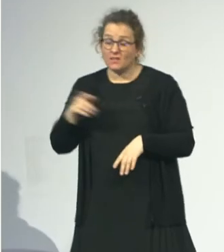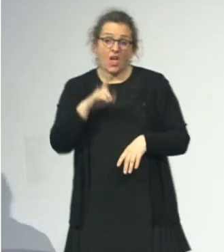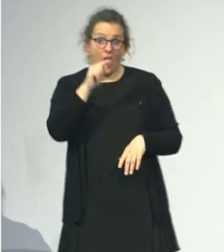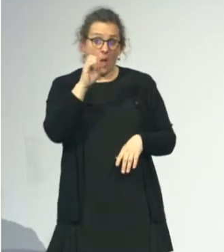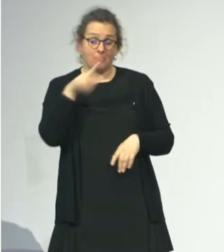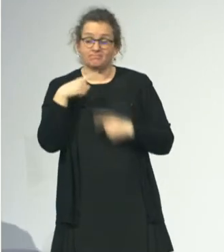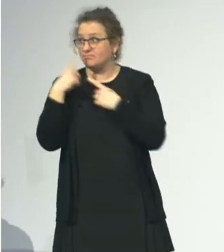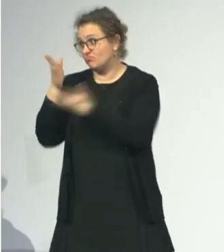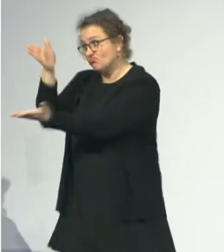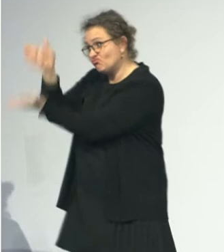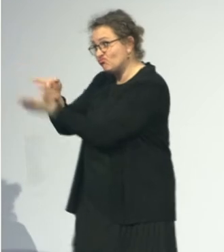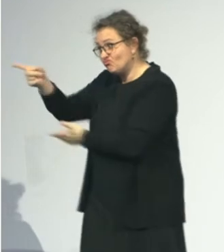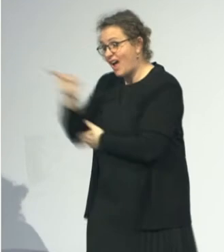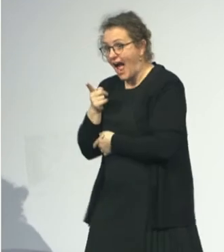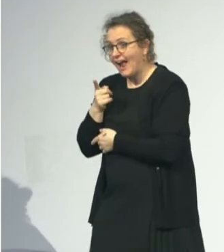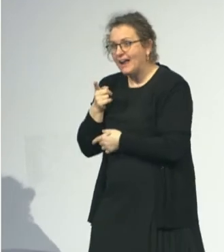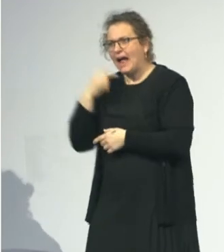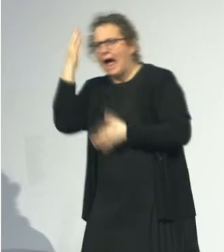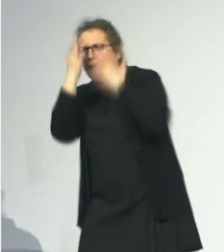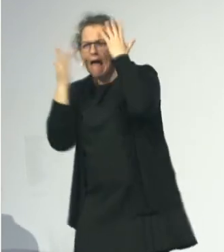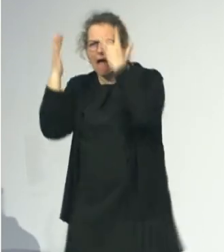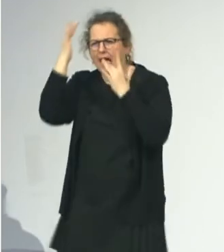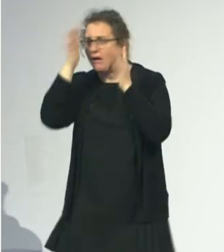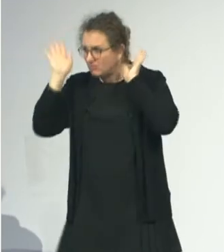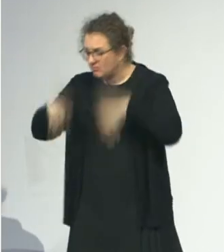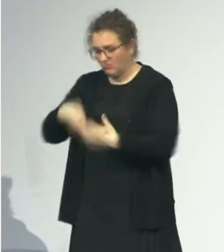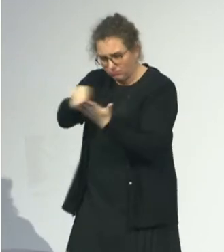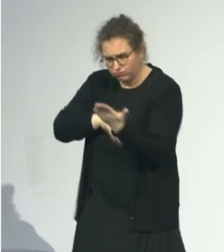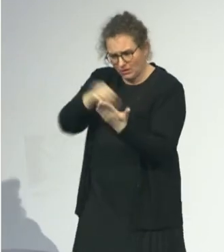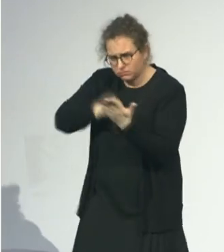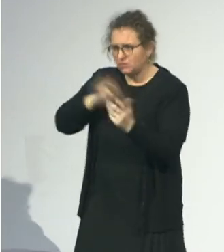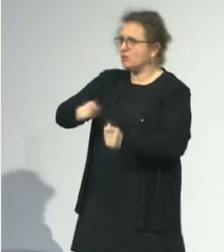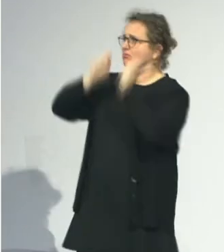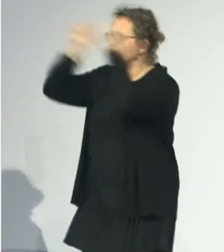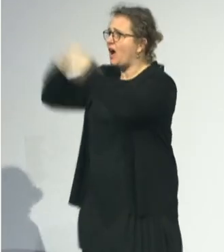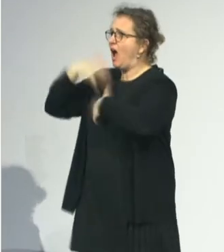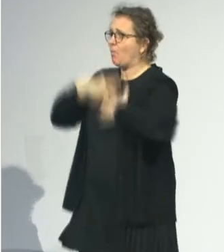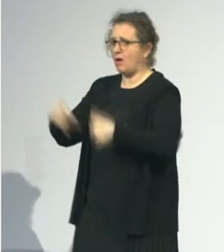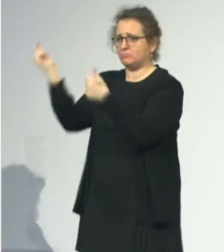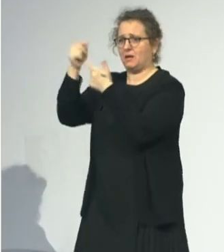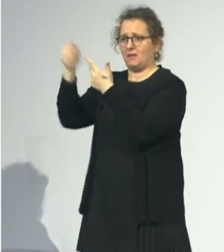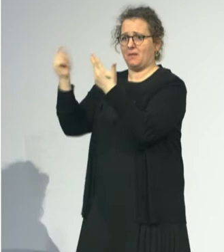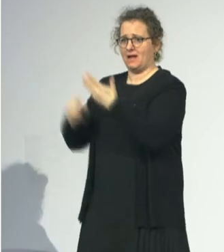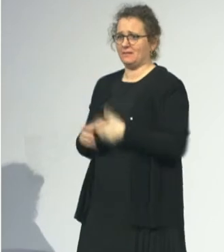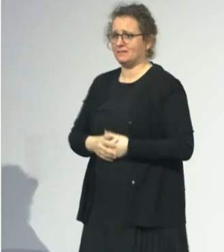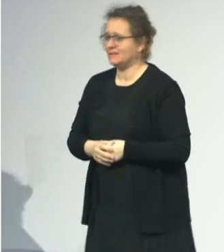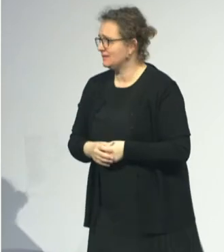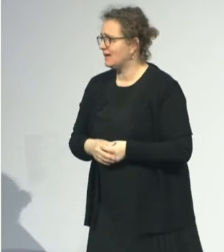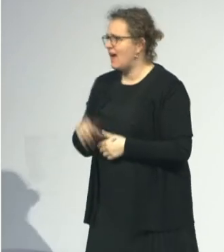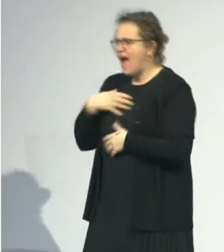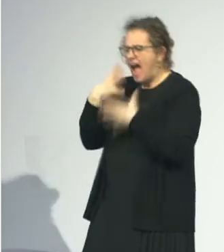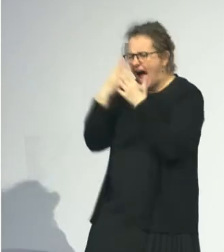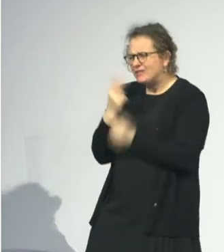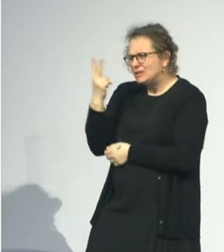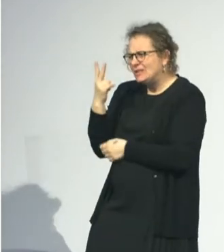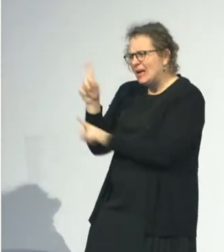For real estate in New York. Actually, it's two really very, very fast questions, which I'm going to ask all my co-panelists. I'm